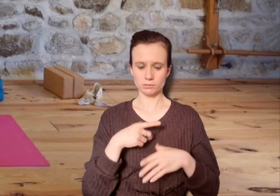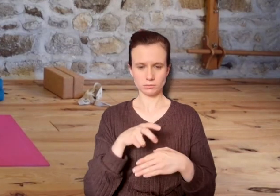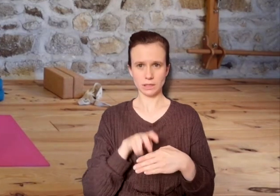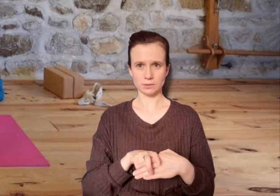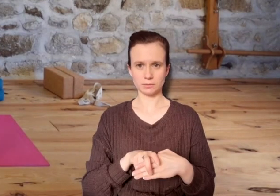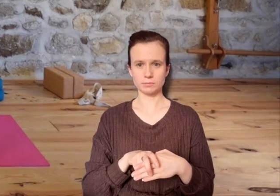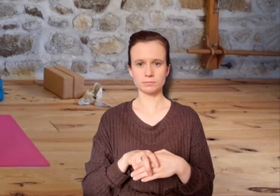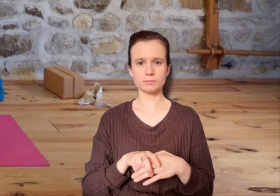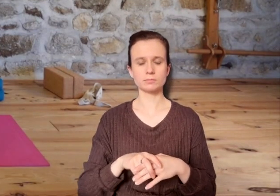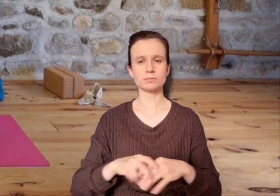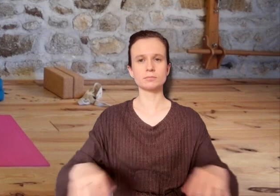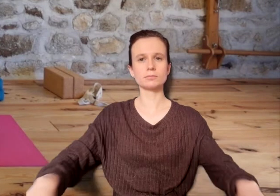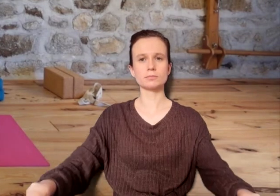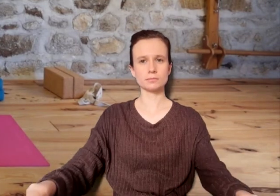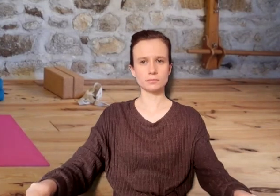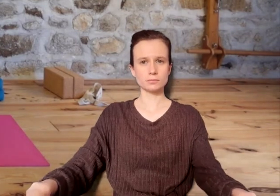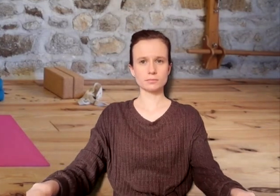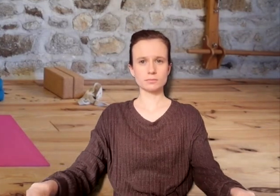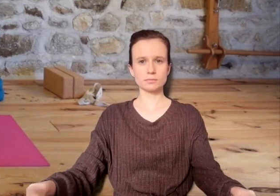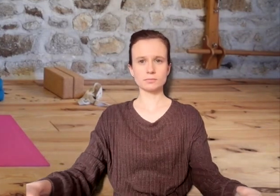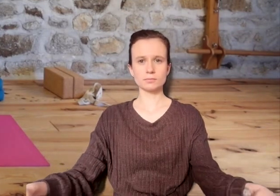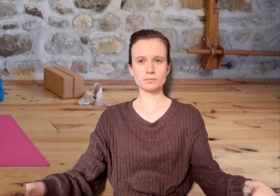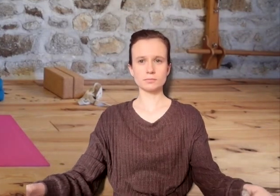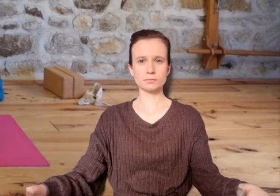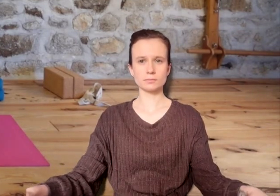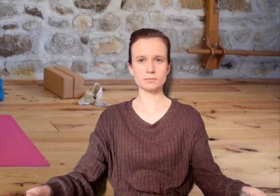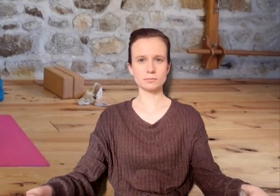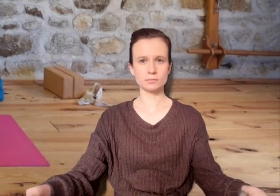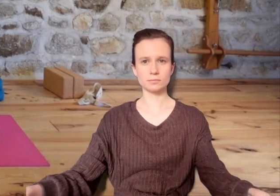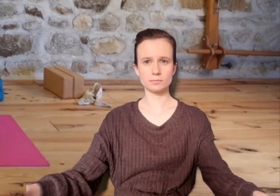You've come to a nice comfortable sitting position.